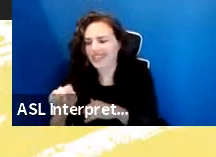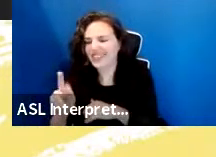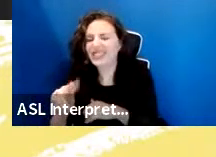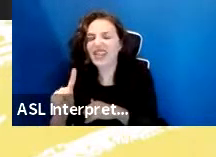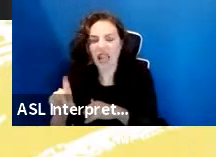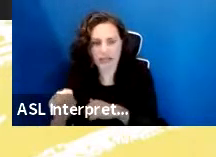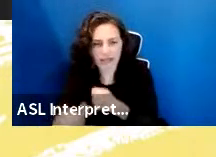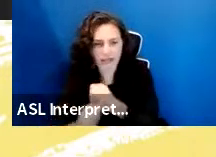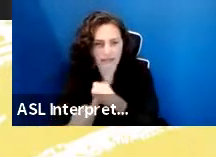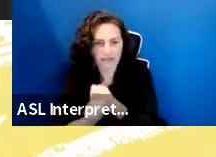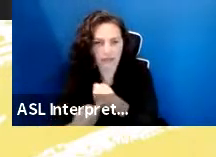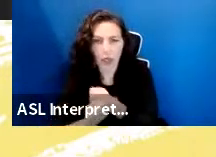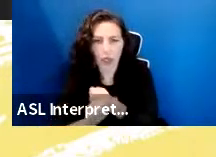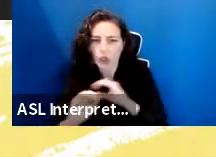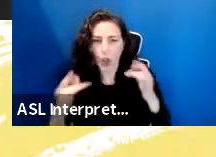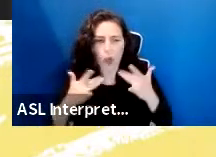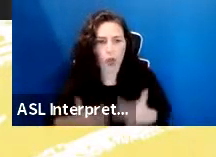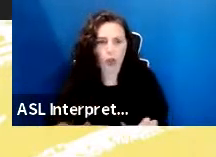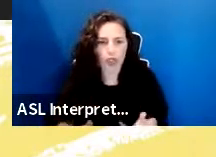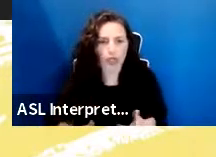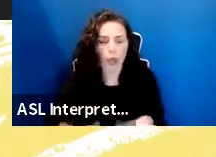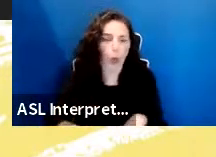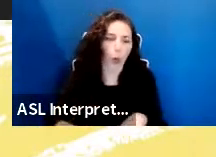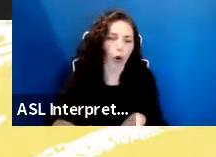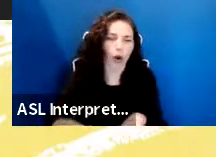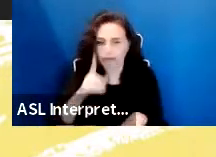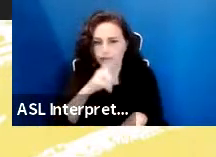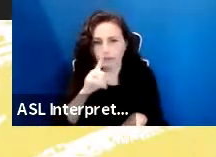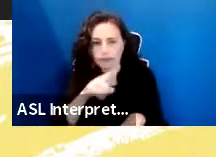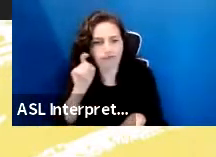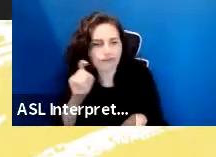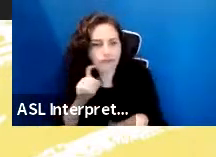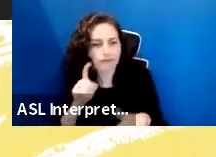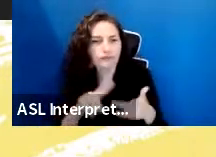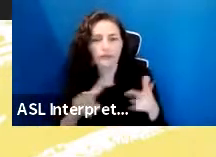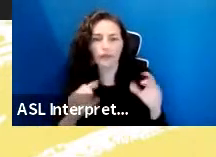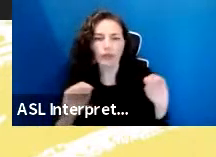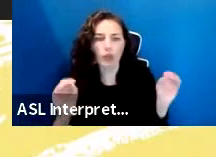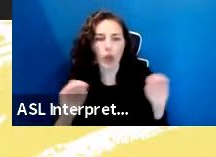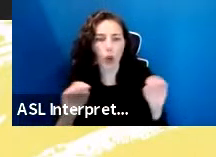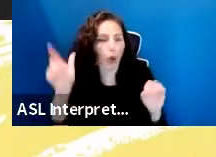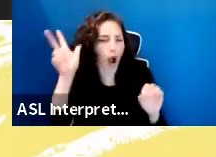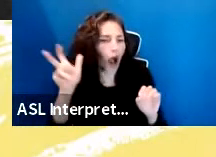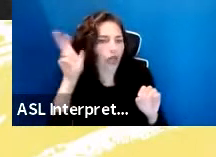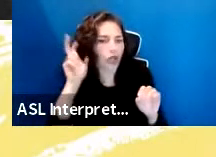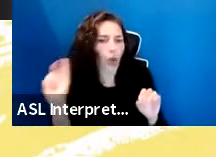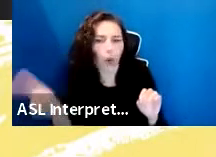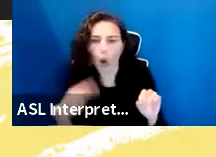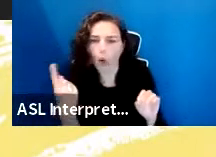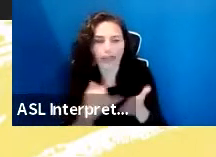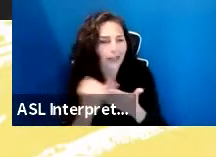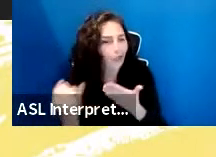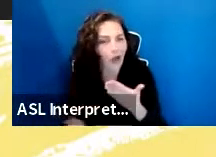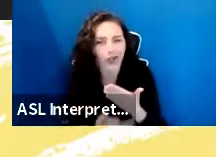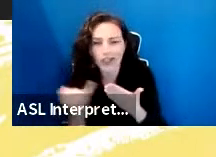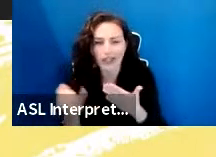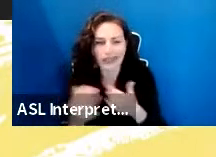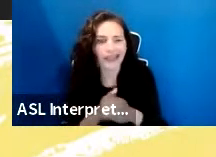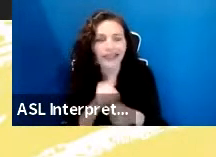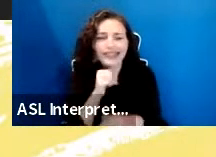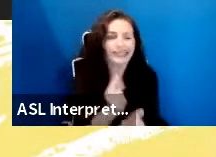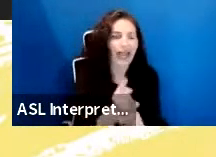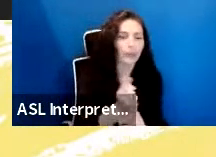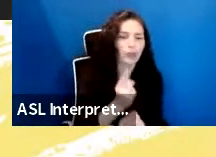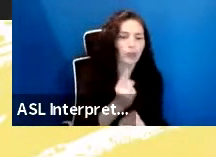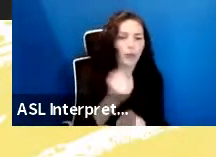simulated sex or anything of that nature. It's no audio only projects. It would not be appropriate if you're looking for something